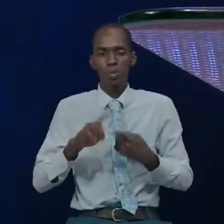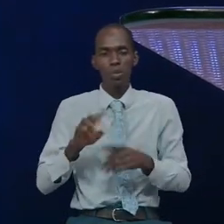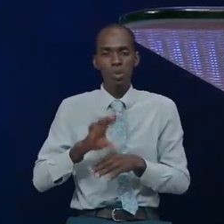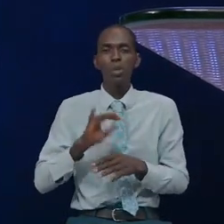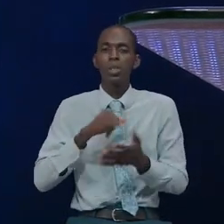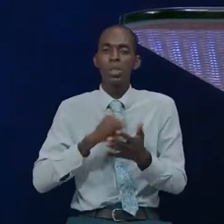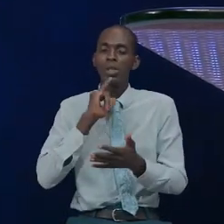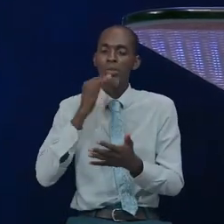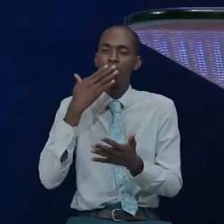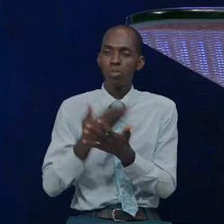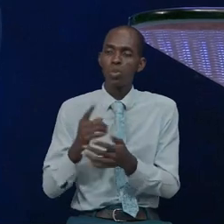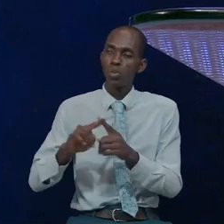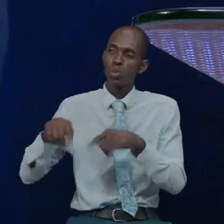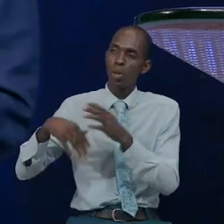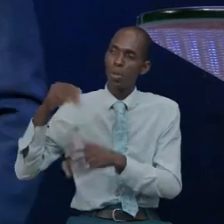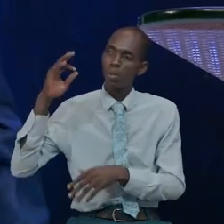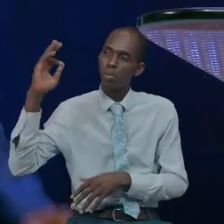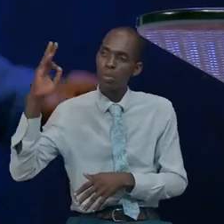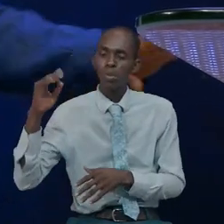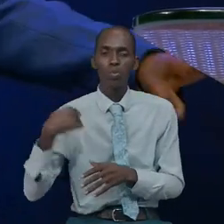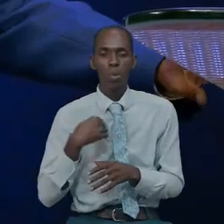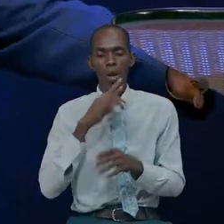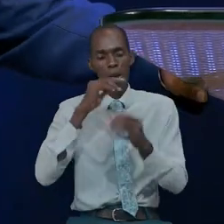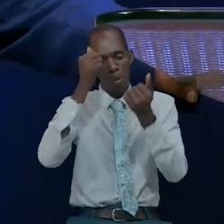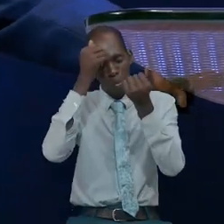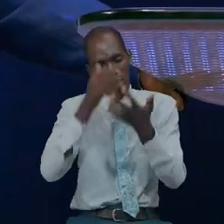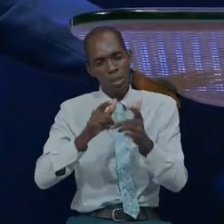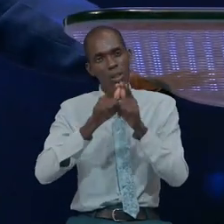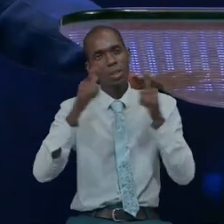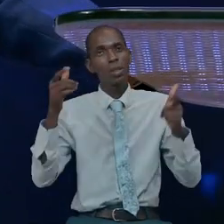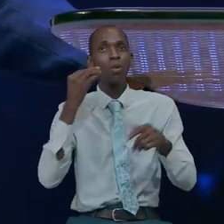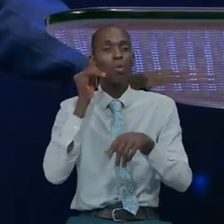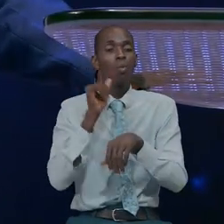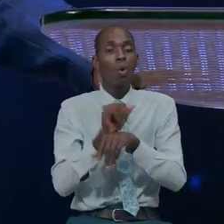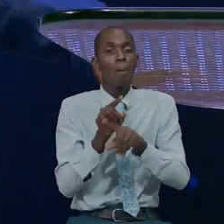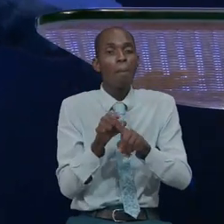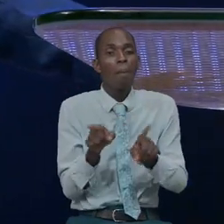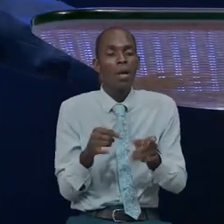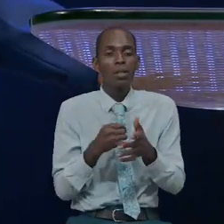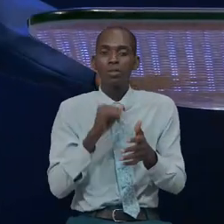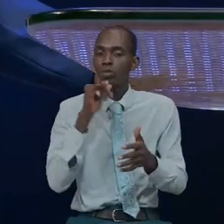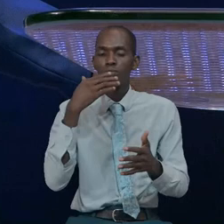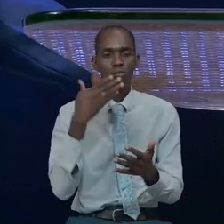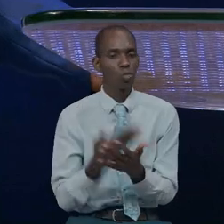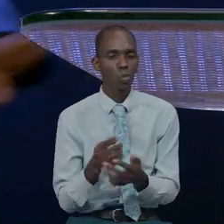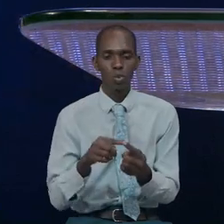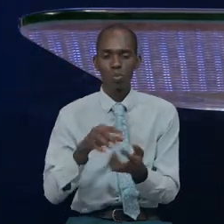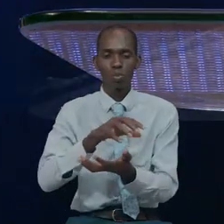do evangelism. We're fulfilling the Great Commission. But it's not good to mix with the world.